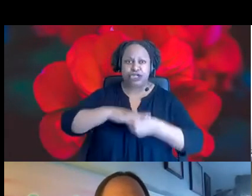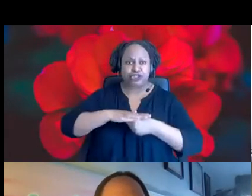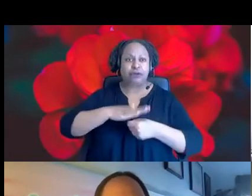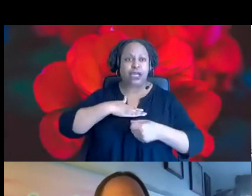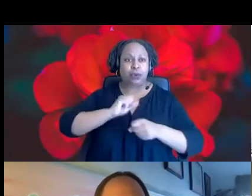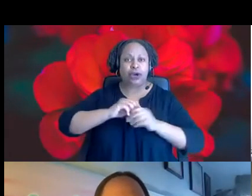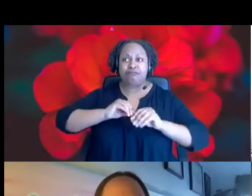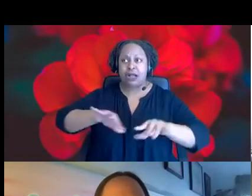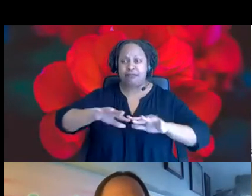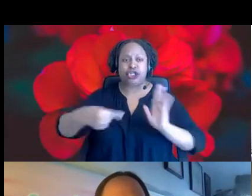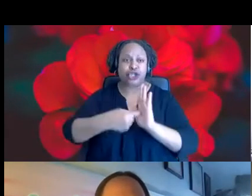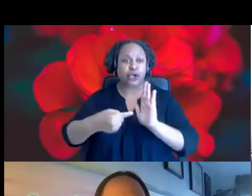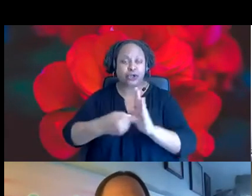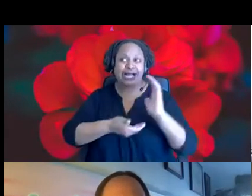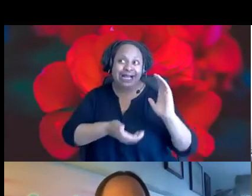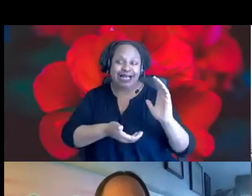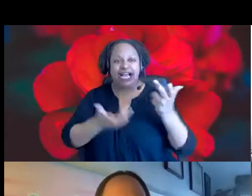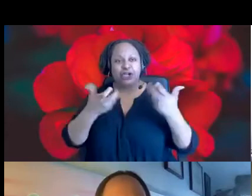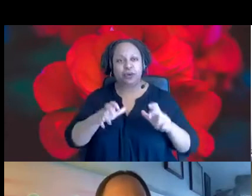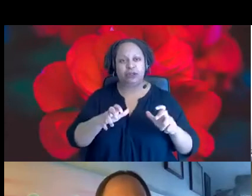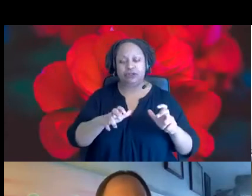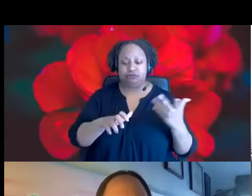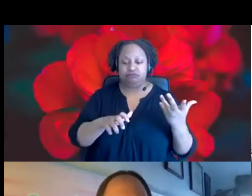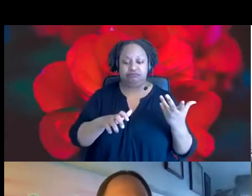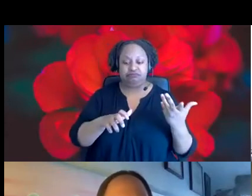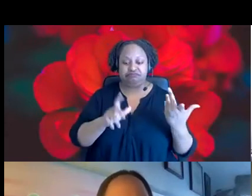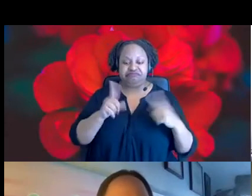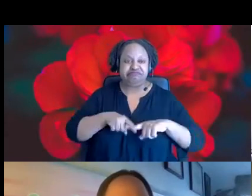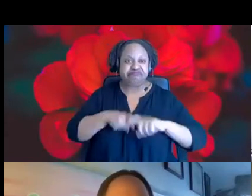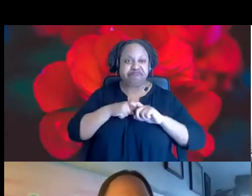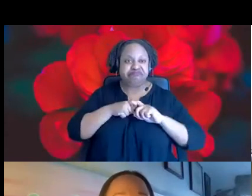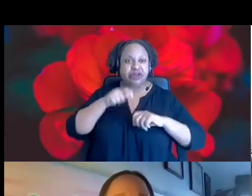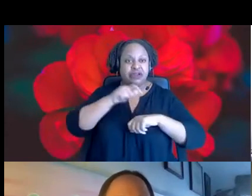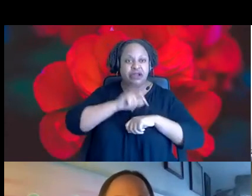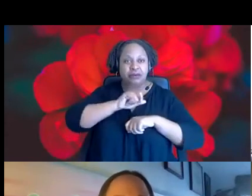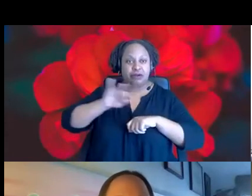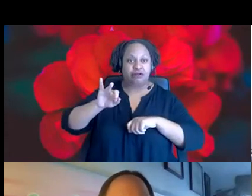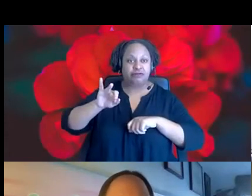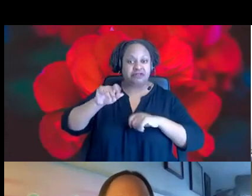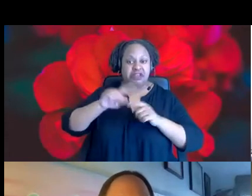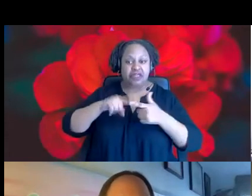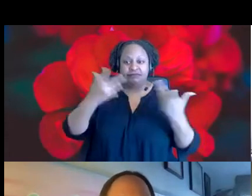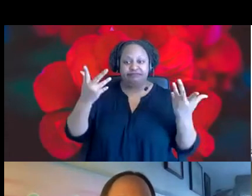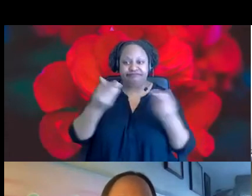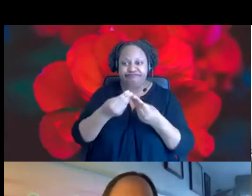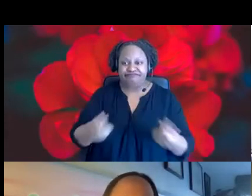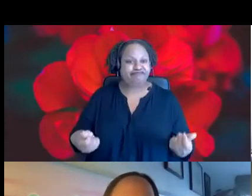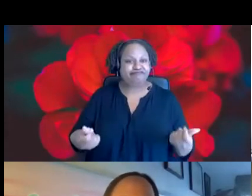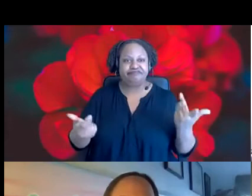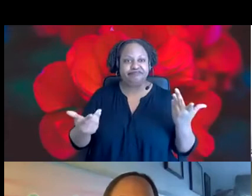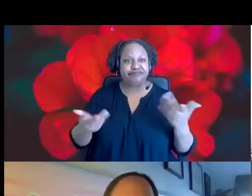is, you don't want to get out of the game. And that is ego and all those other things that we don't like about ourselves. But it's